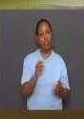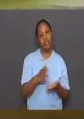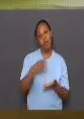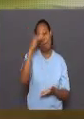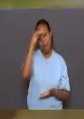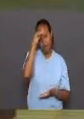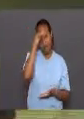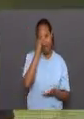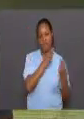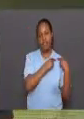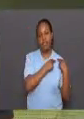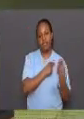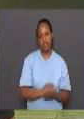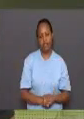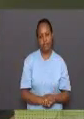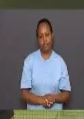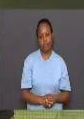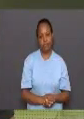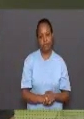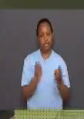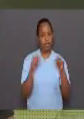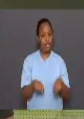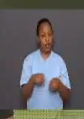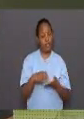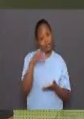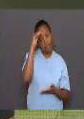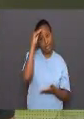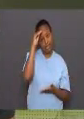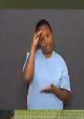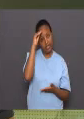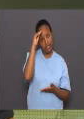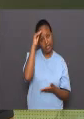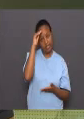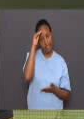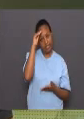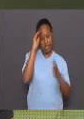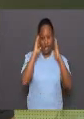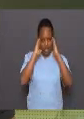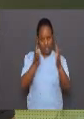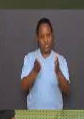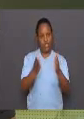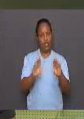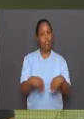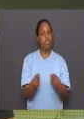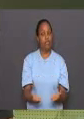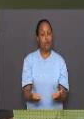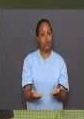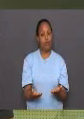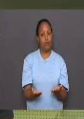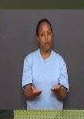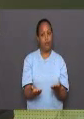educated. In this lesson, we will turn our attention to